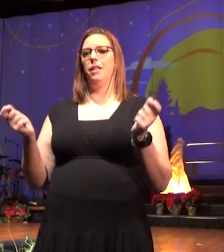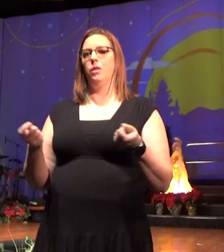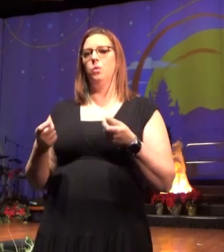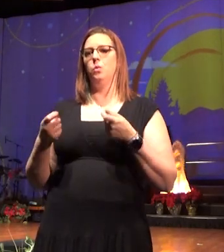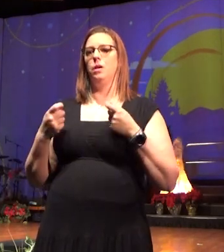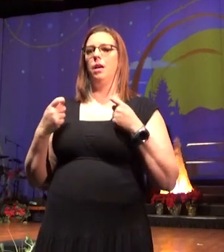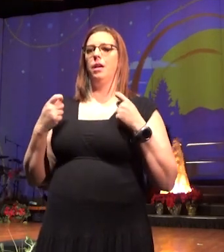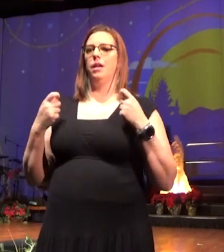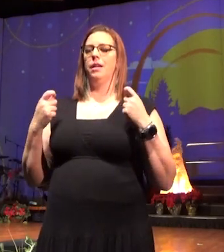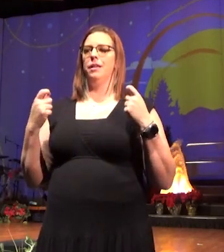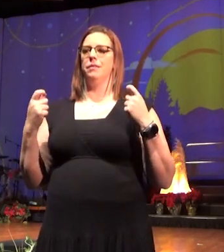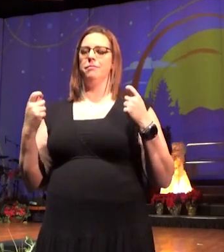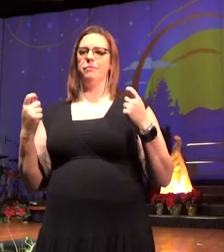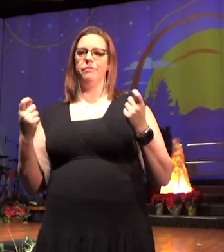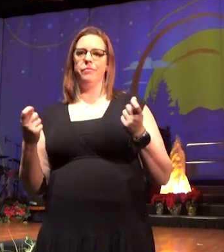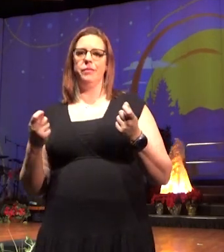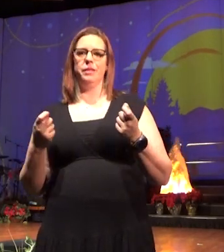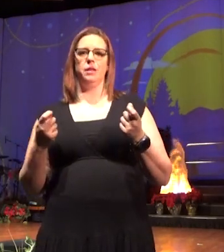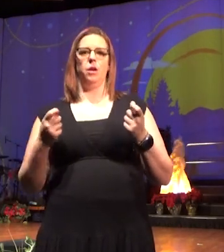yeah. Alleluia.